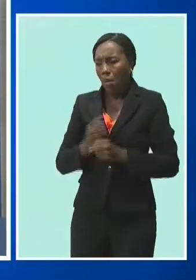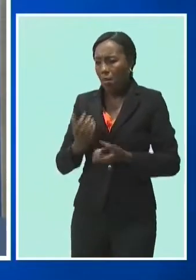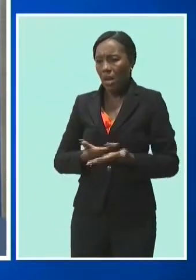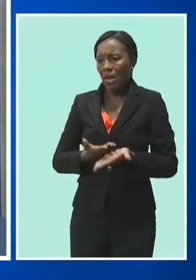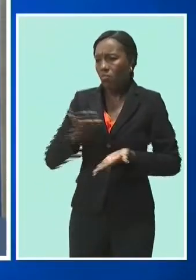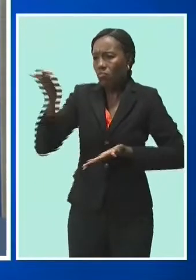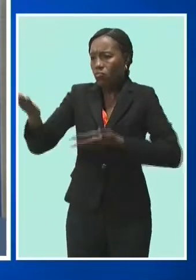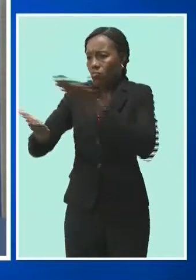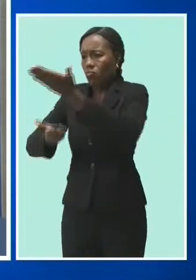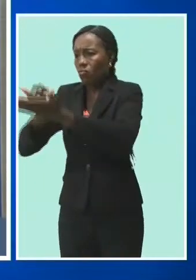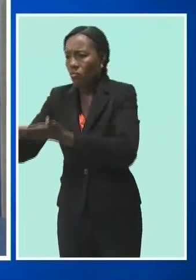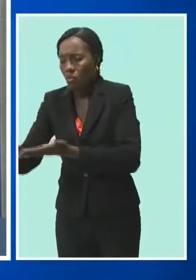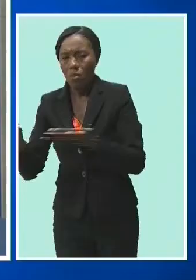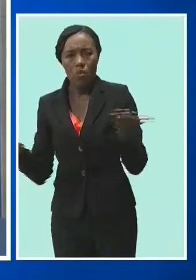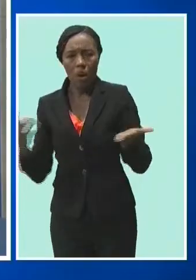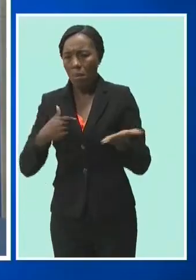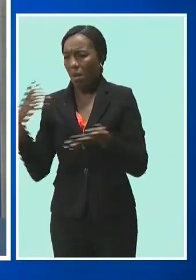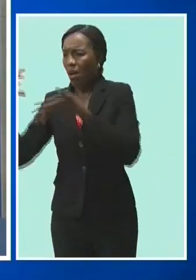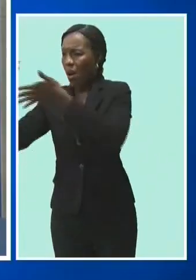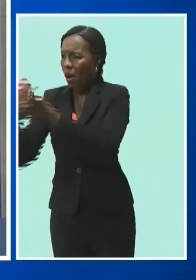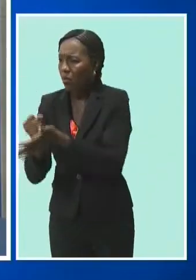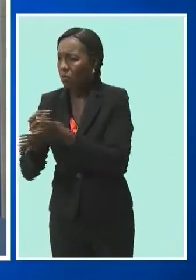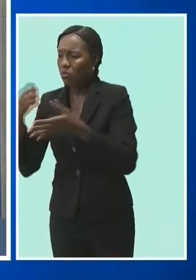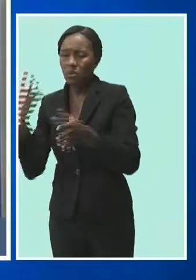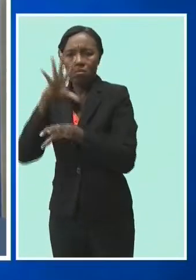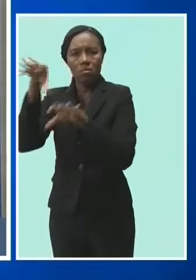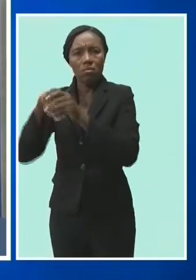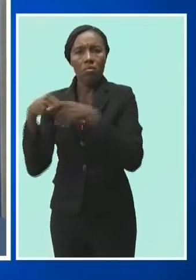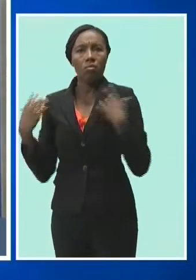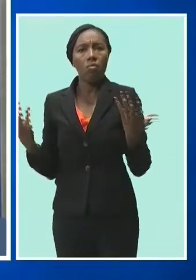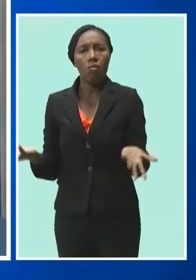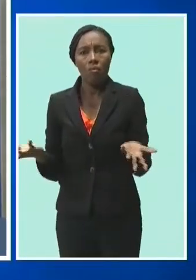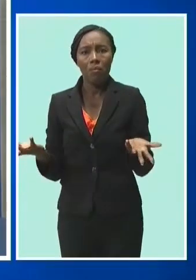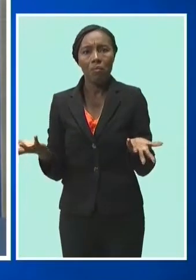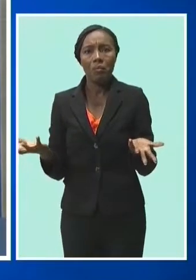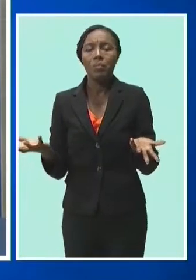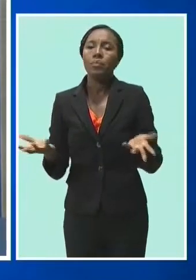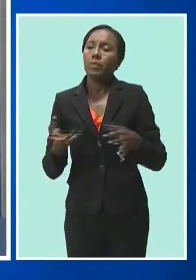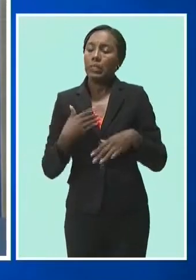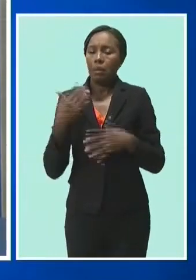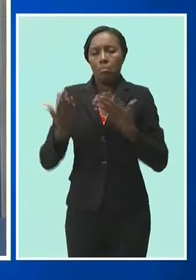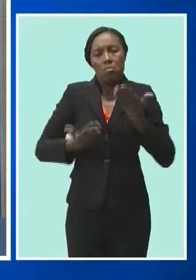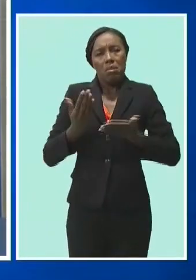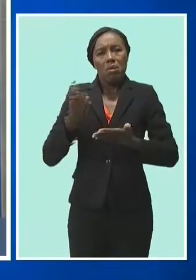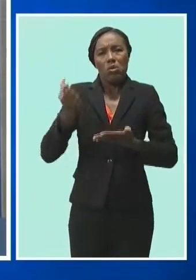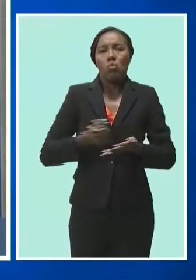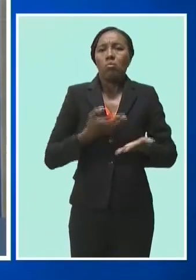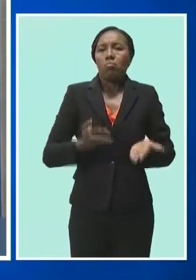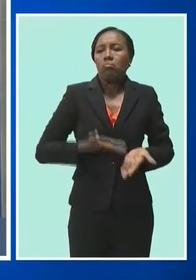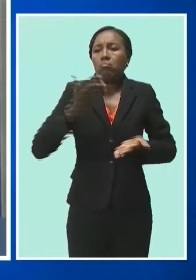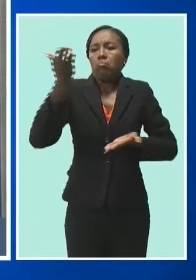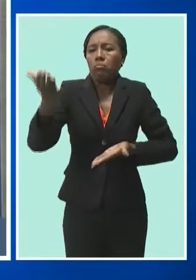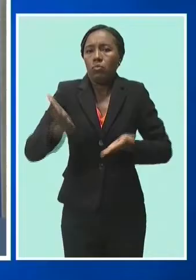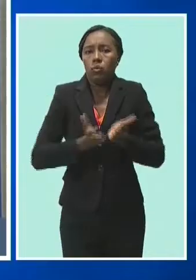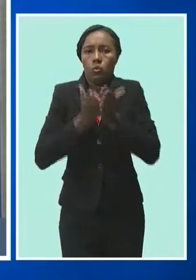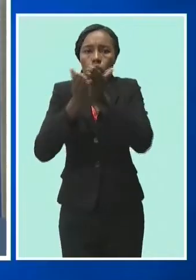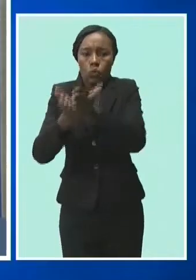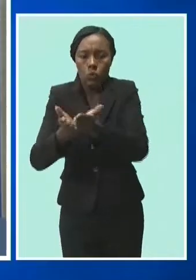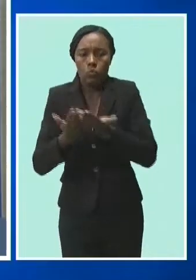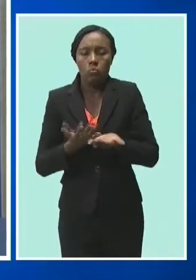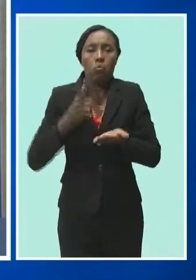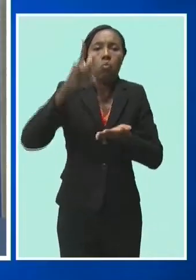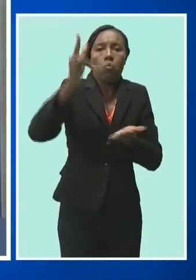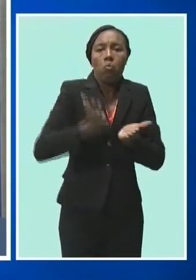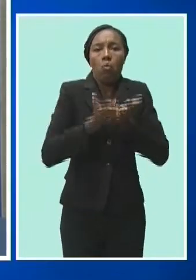and what opportunities are out there for you to grasp. And also, you might already be exporting to a country and may have some issues. So here's